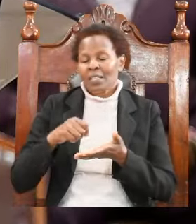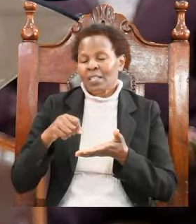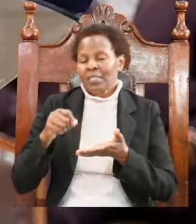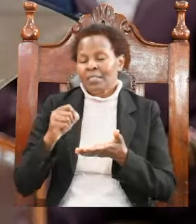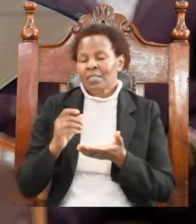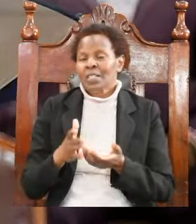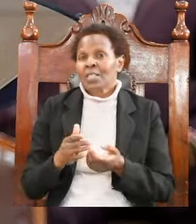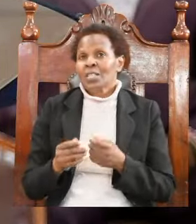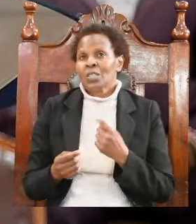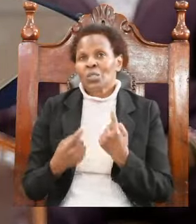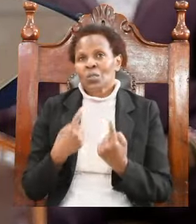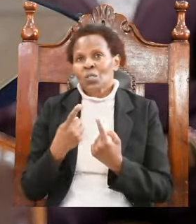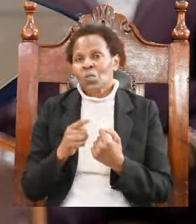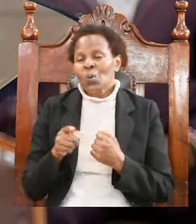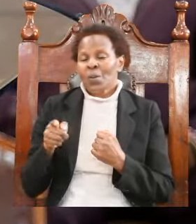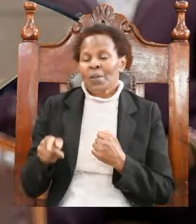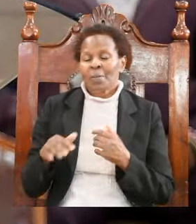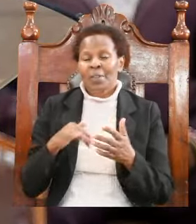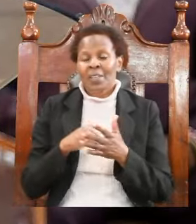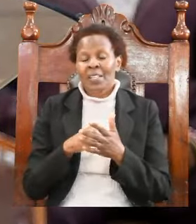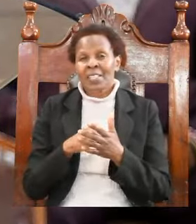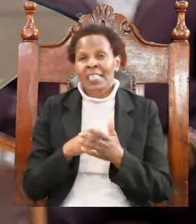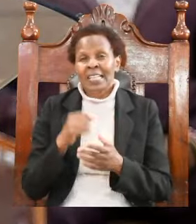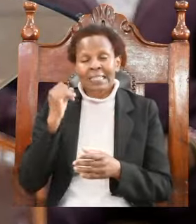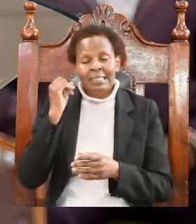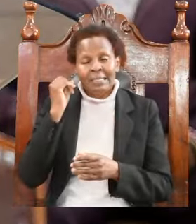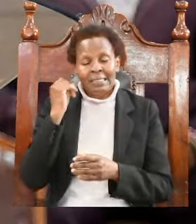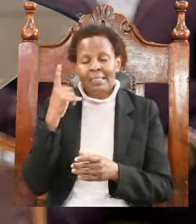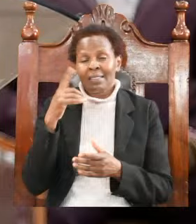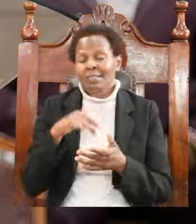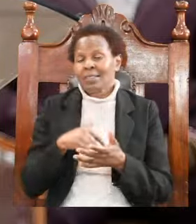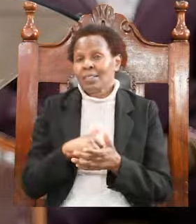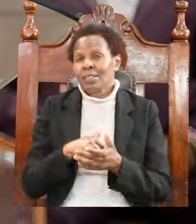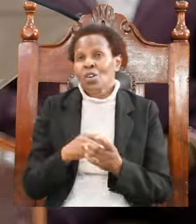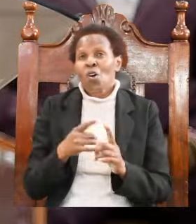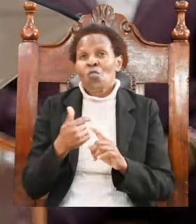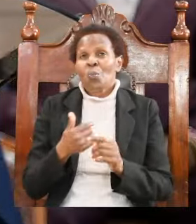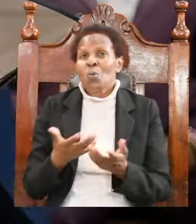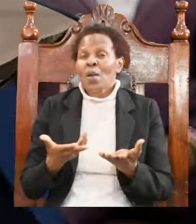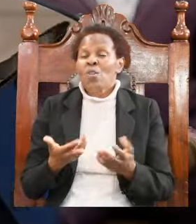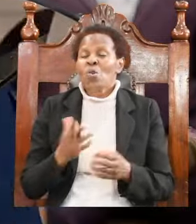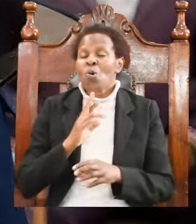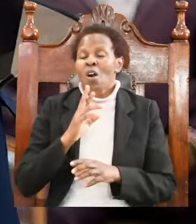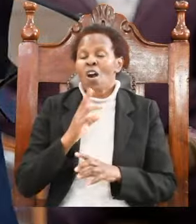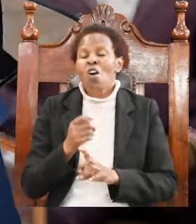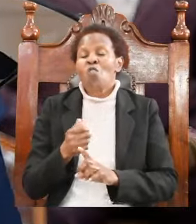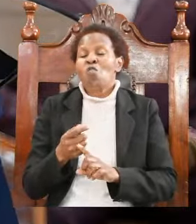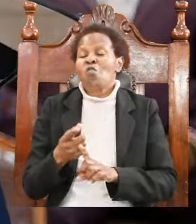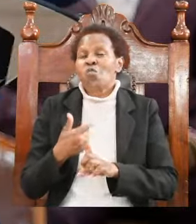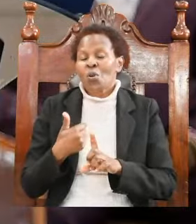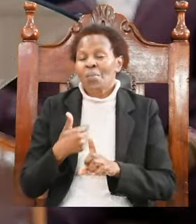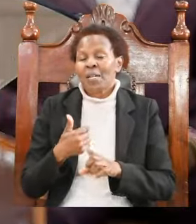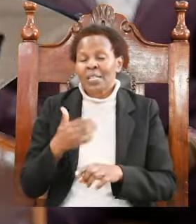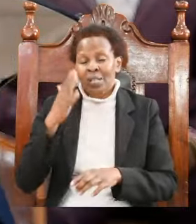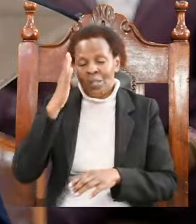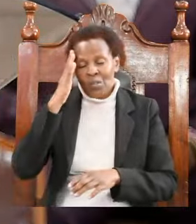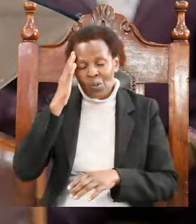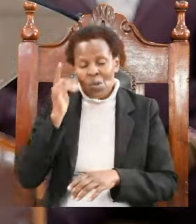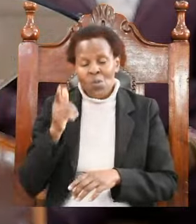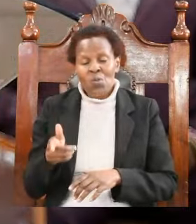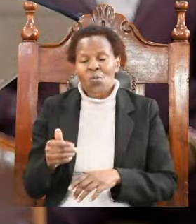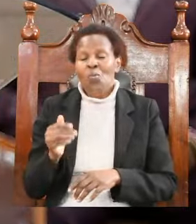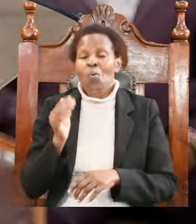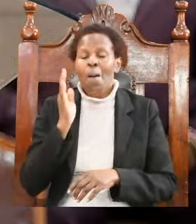talking to Timothy so that Timothy would understand that from where you have come from, I know your mother, I know